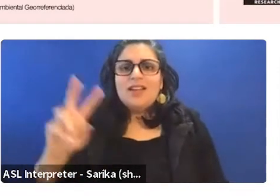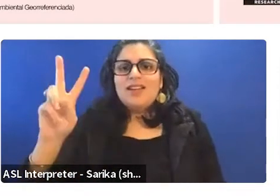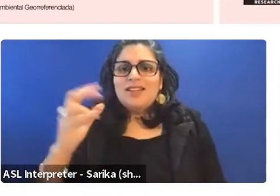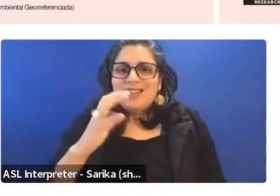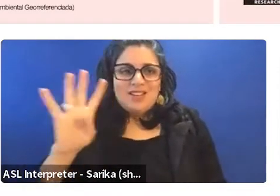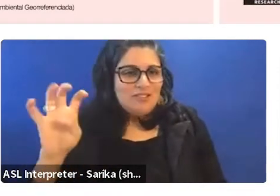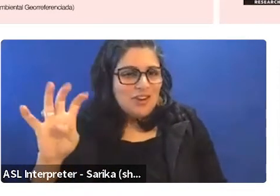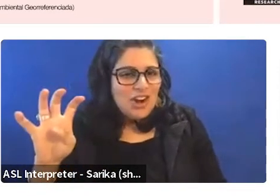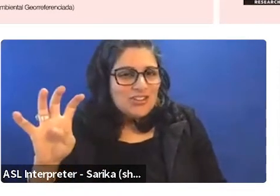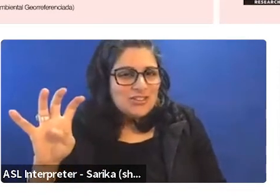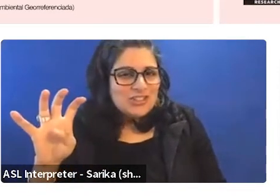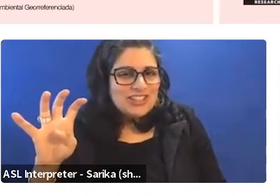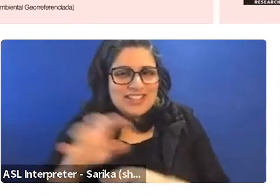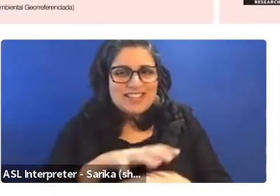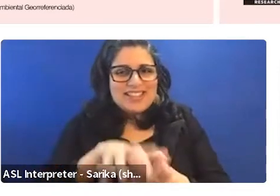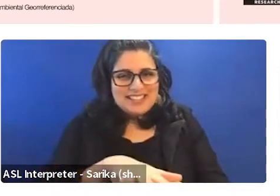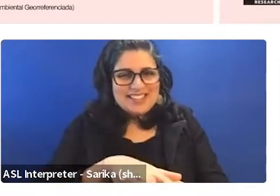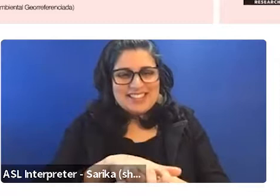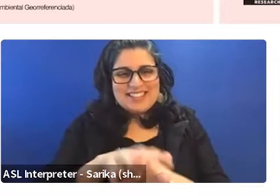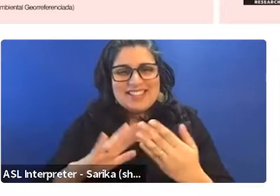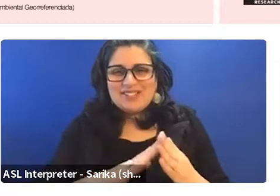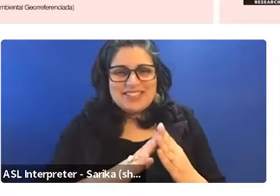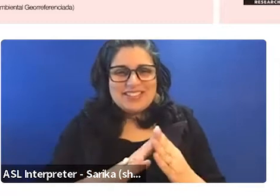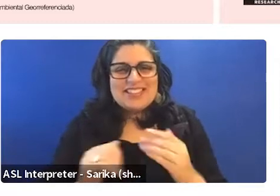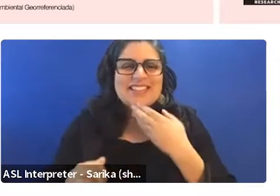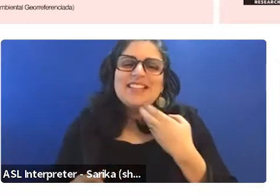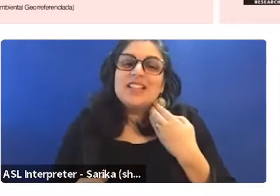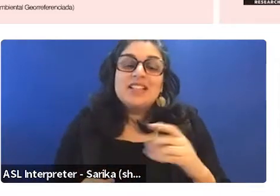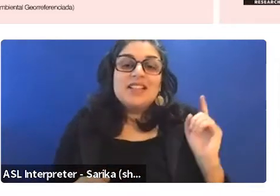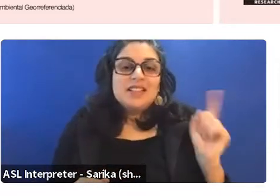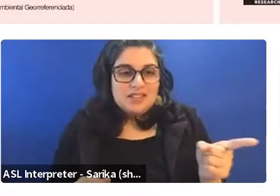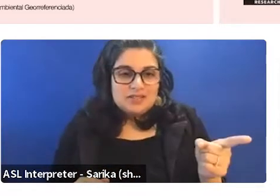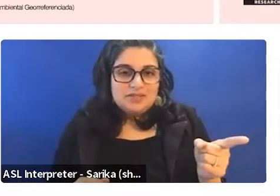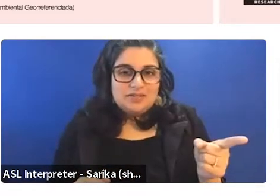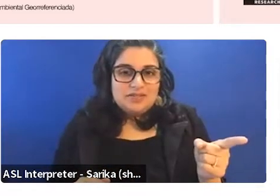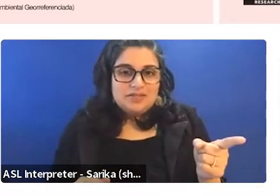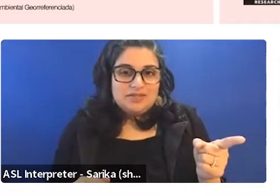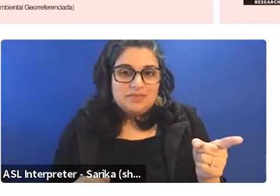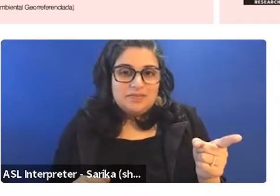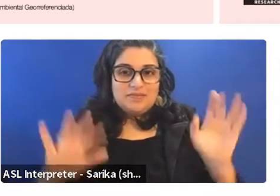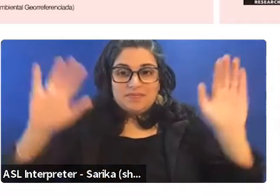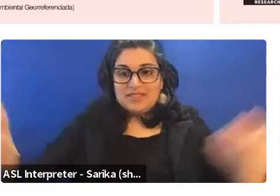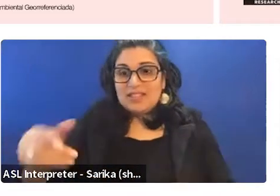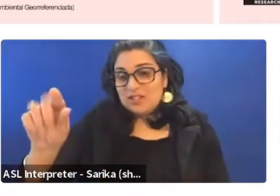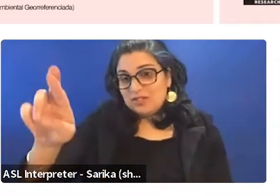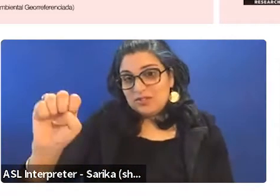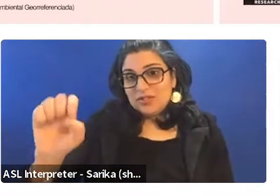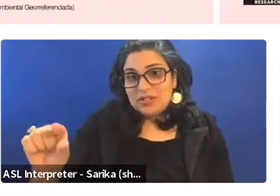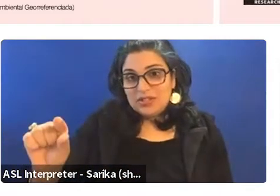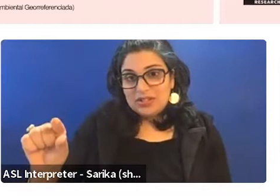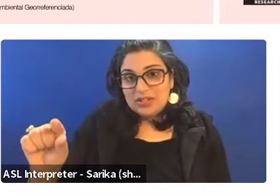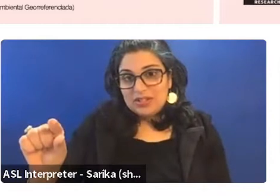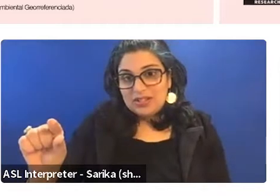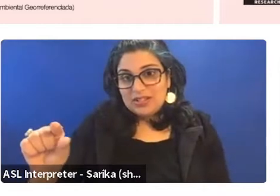400, see? Cameron was right. Now, going back to, not going back, but inviting Greg Higgs